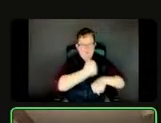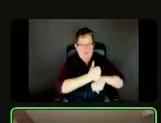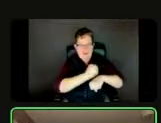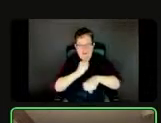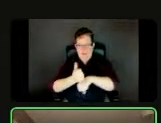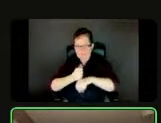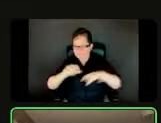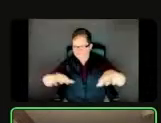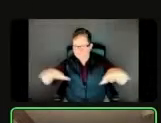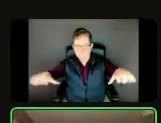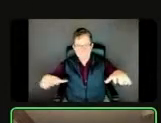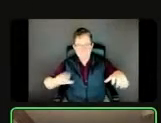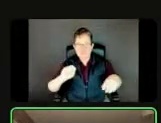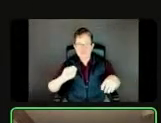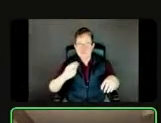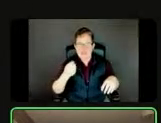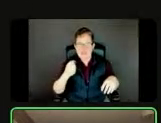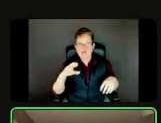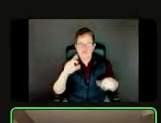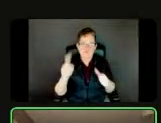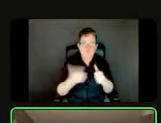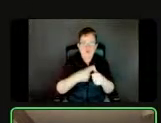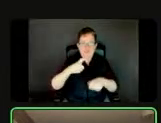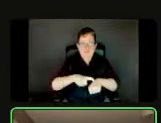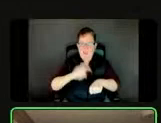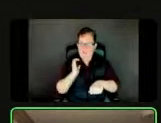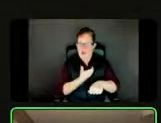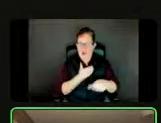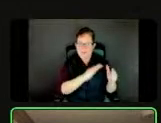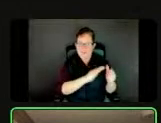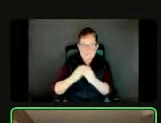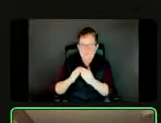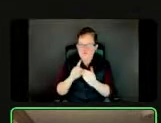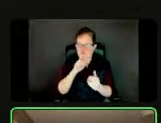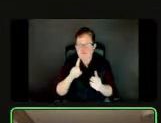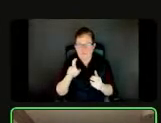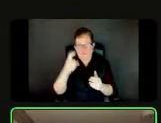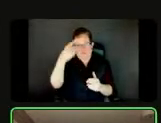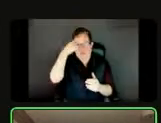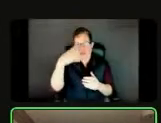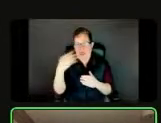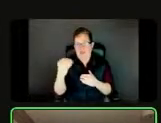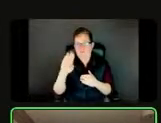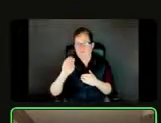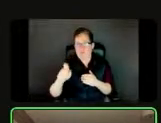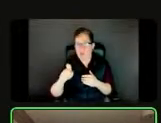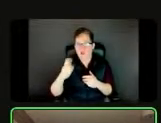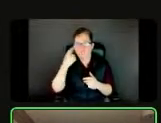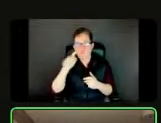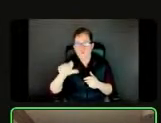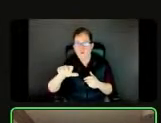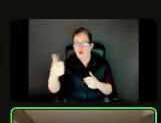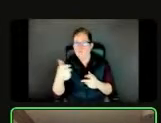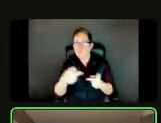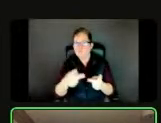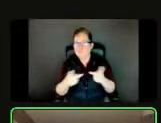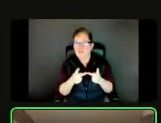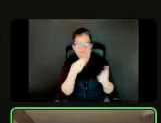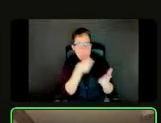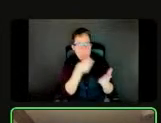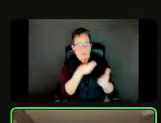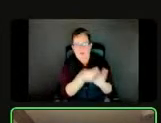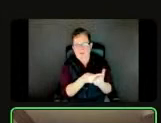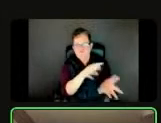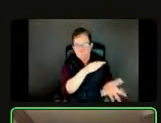think it requires a lot of outside the box funding for a lot of creative sources. There may be more money out there than what's reflected on